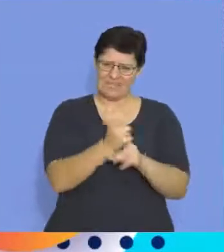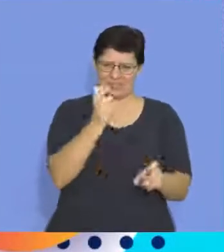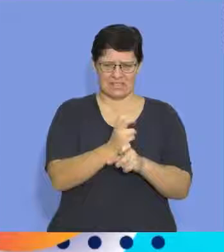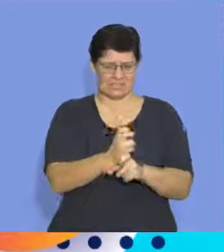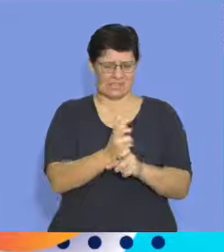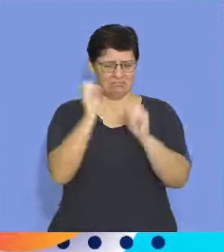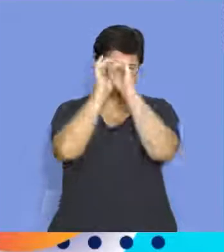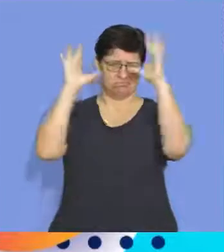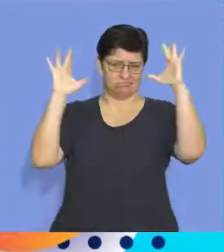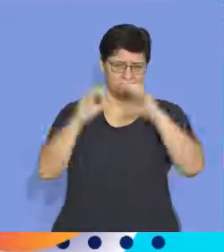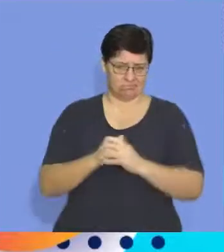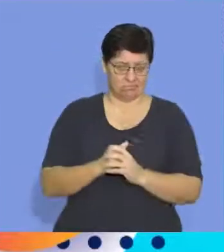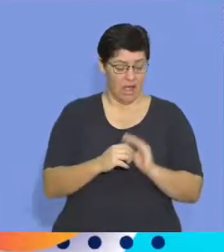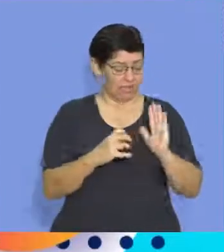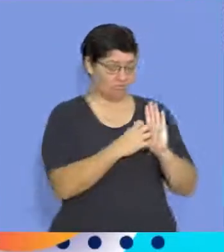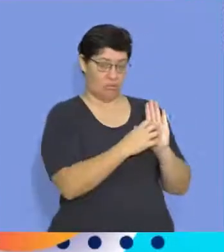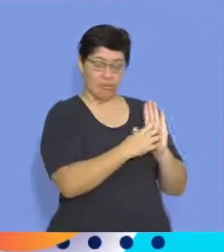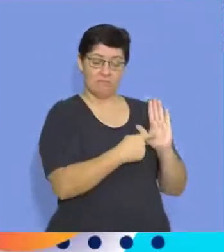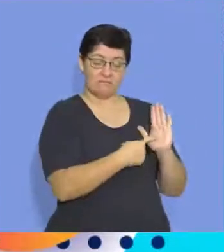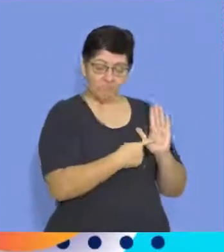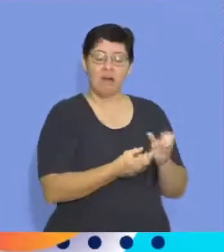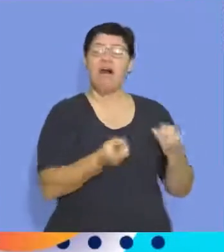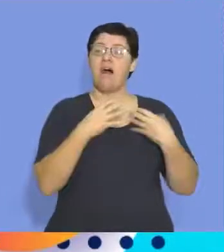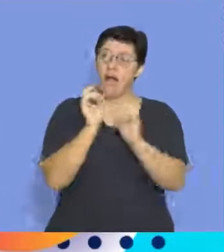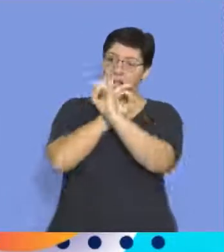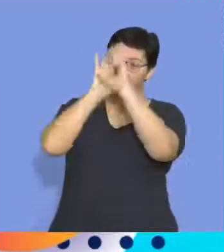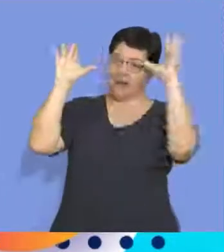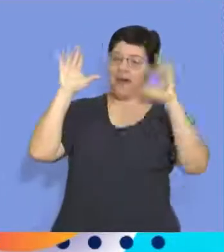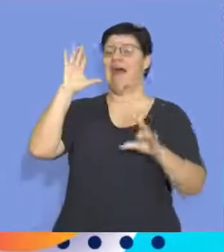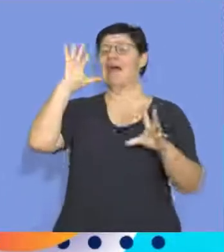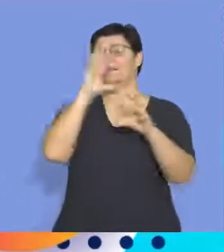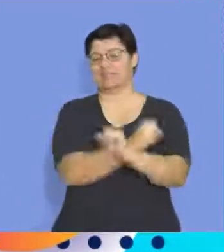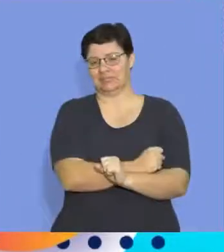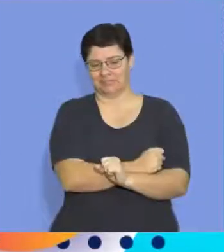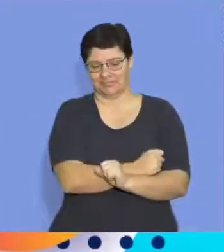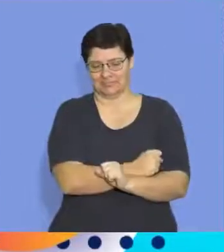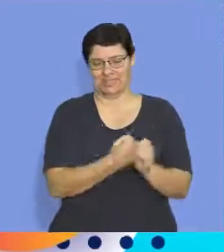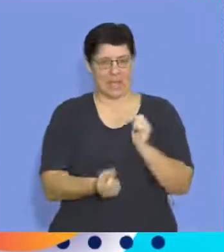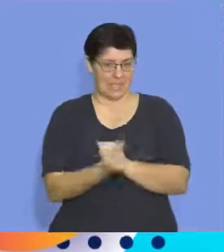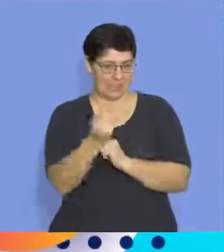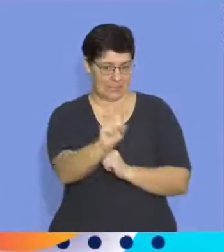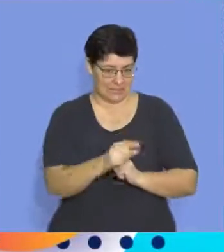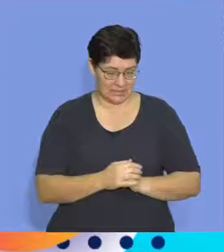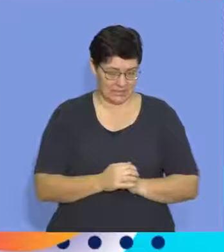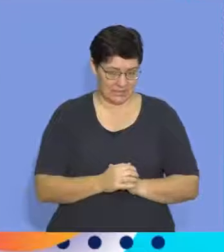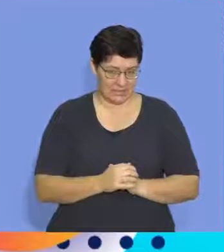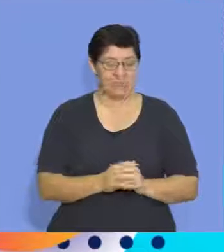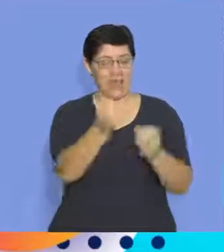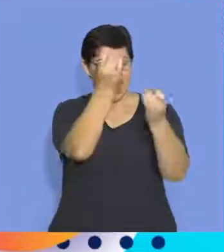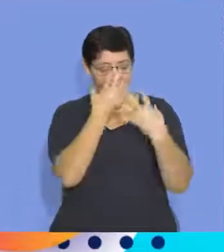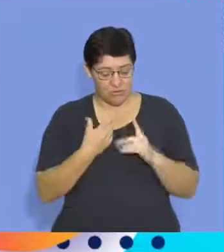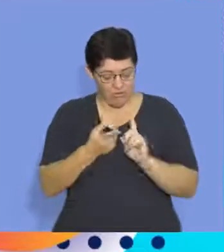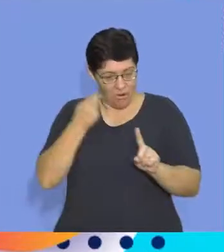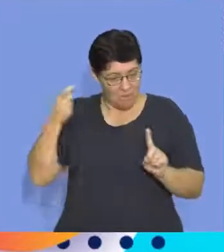on. When we have graphs, the graphs give us a much better picture, and we can get information